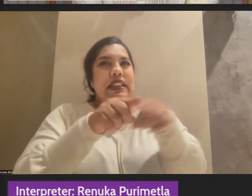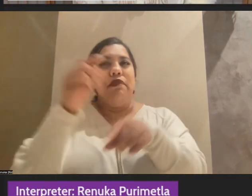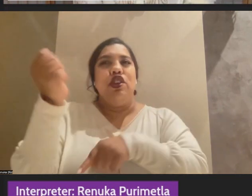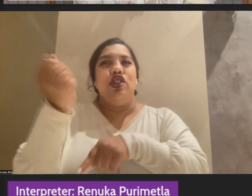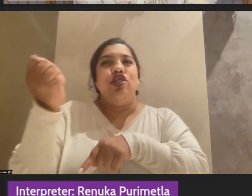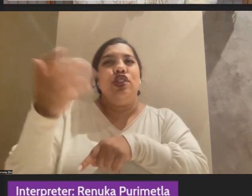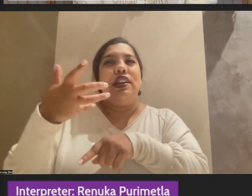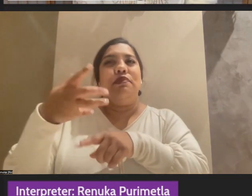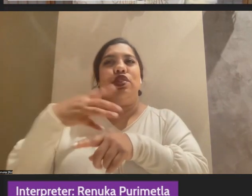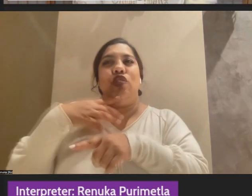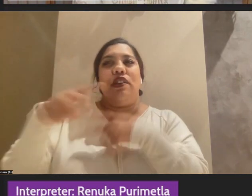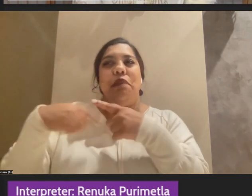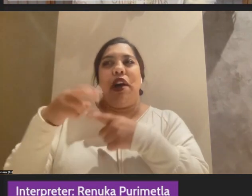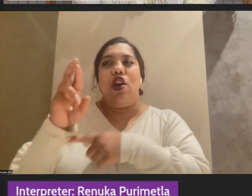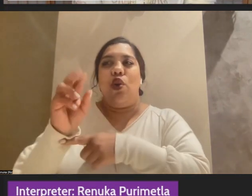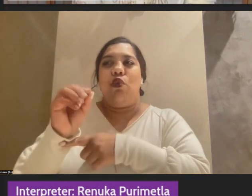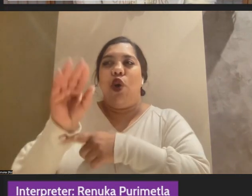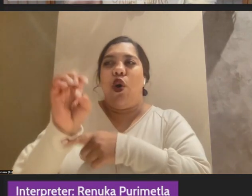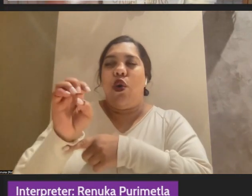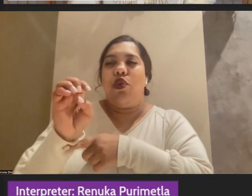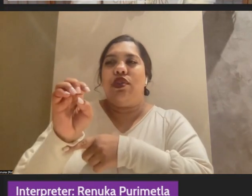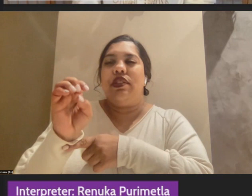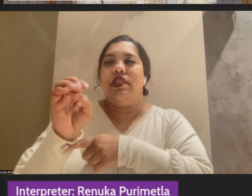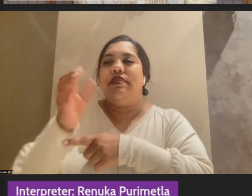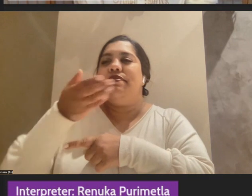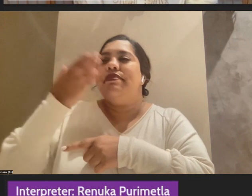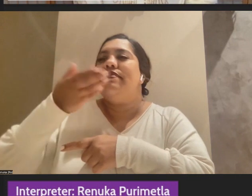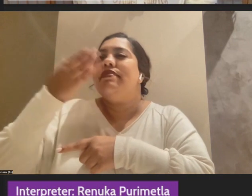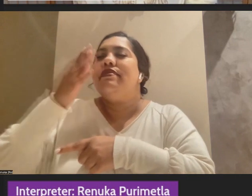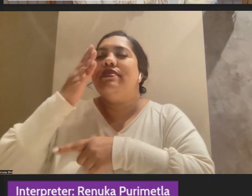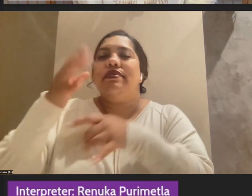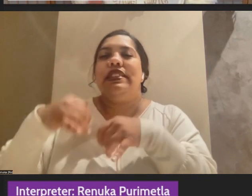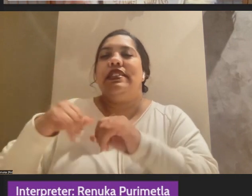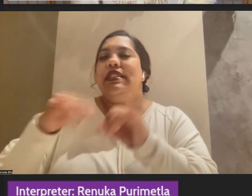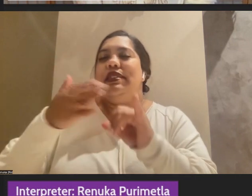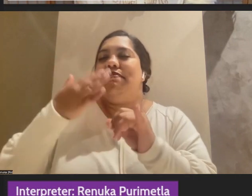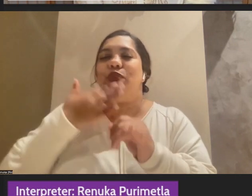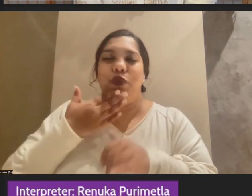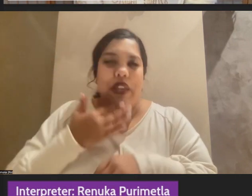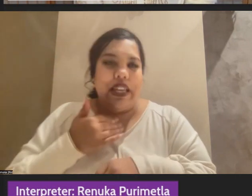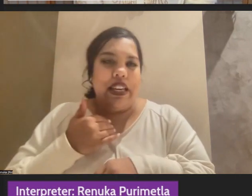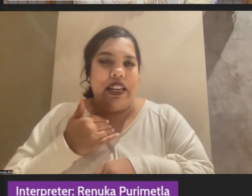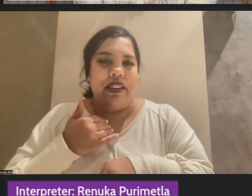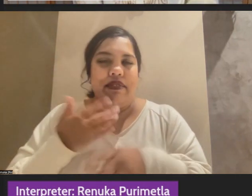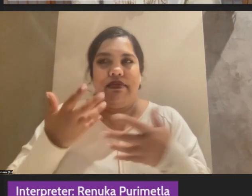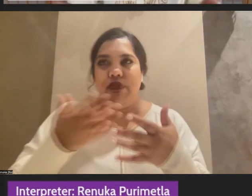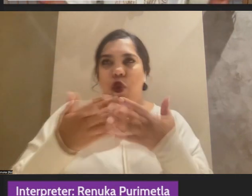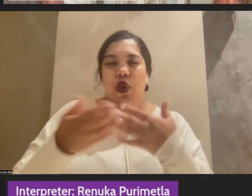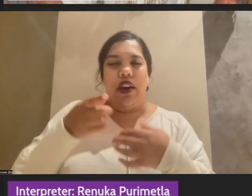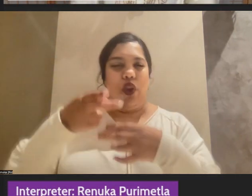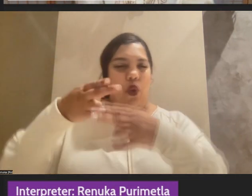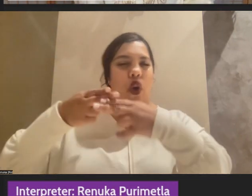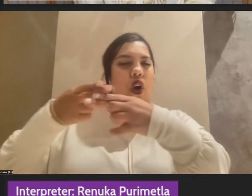would smell as sweet. So what you call it is far less important than